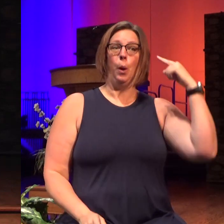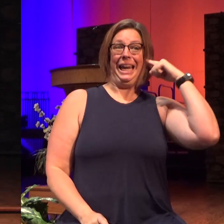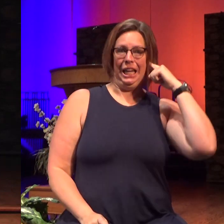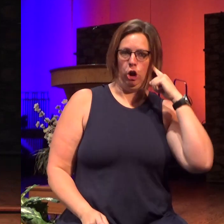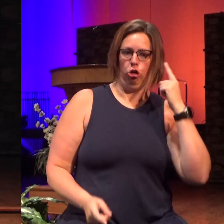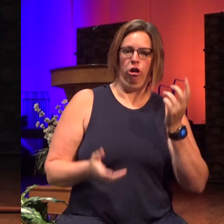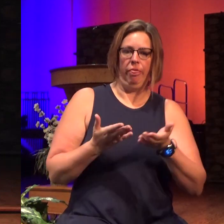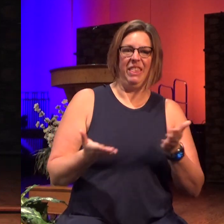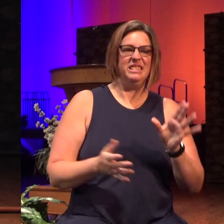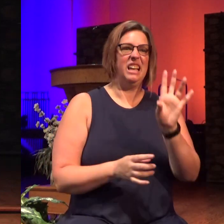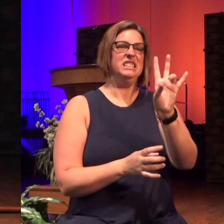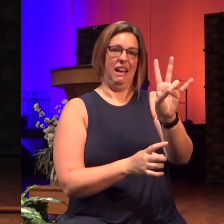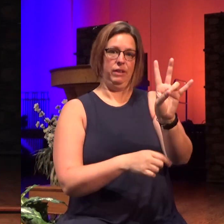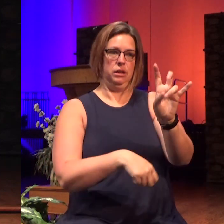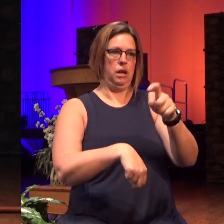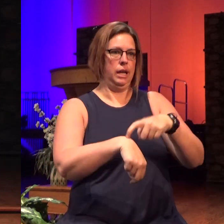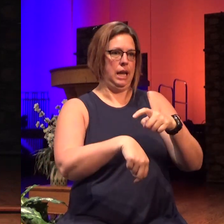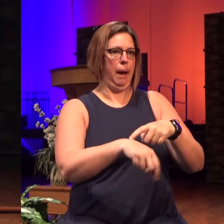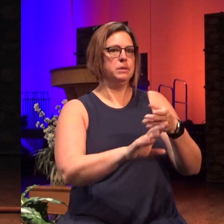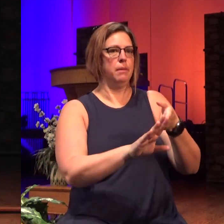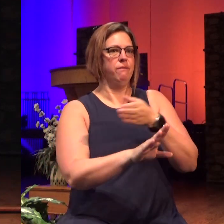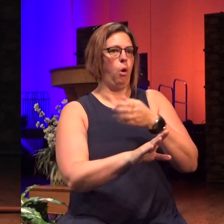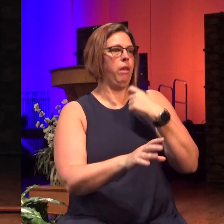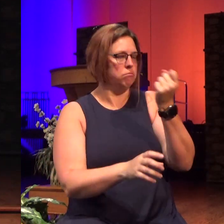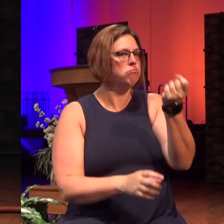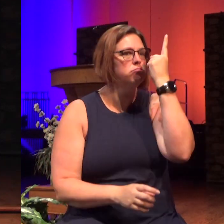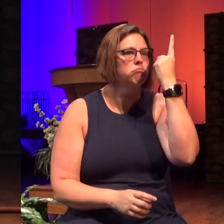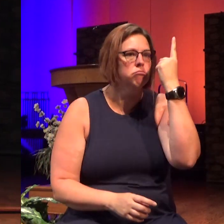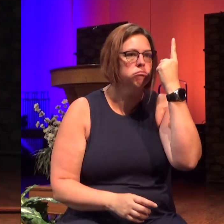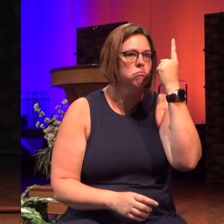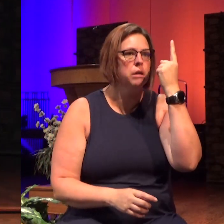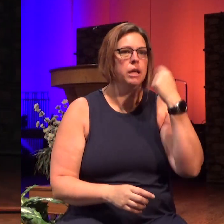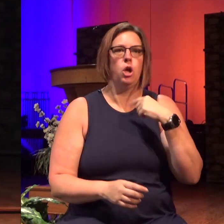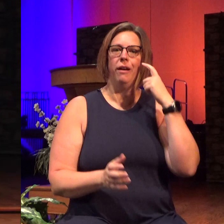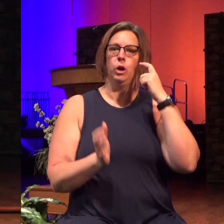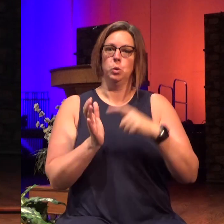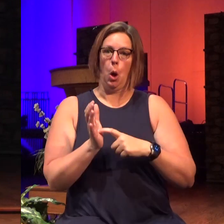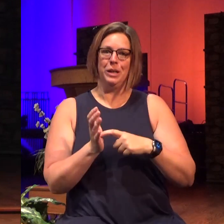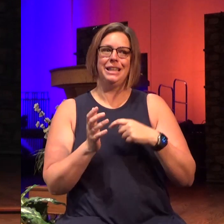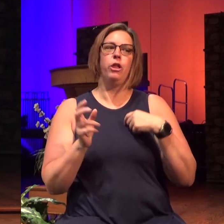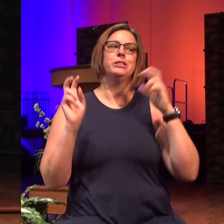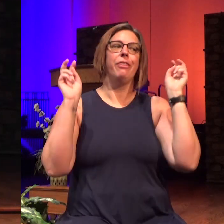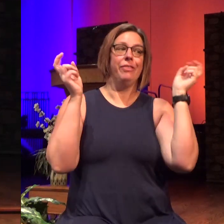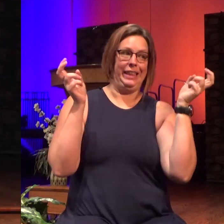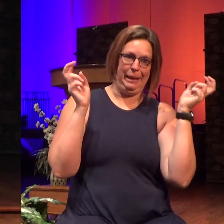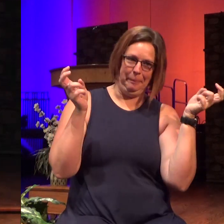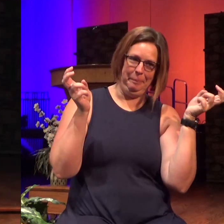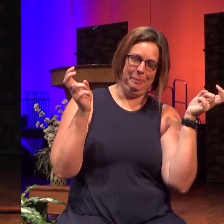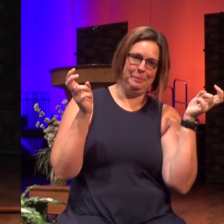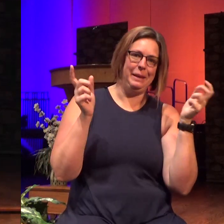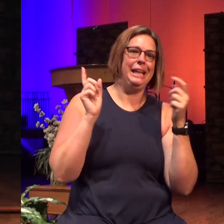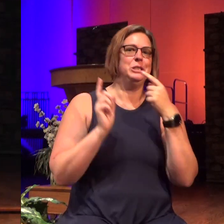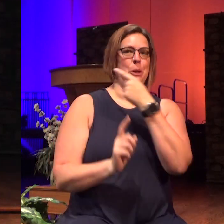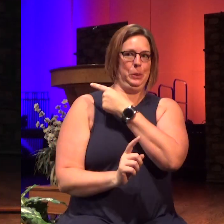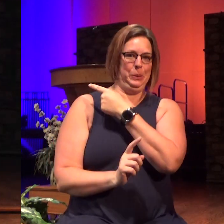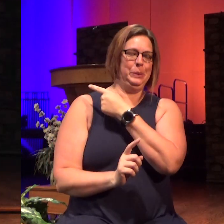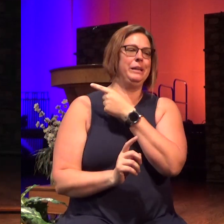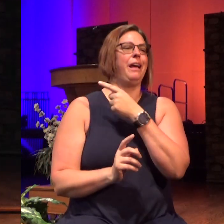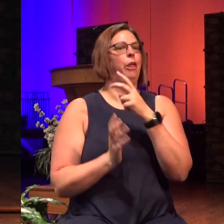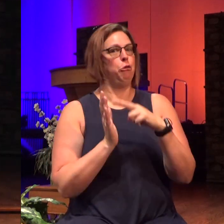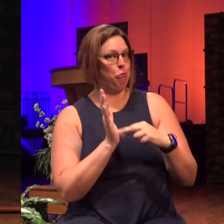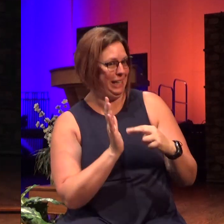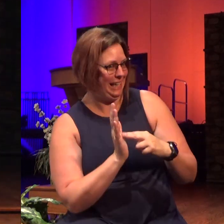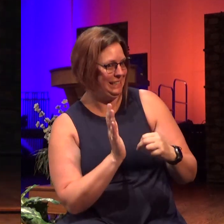really get it. So I don't know if you've noticed that there's been a theme to some of these songs and the readings and the beautiful